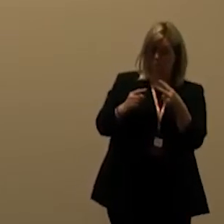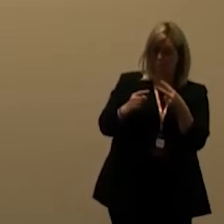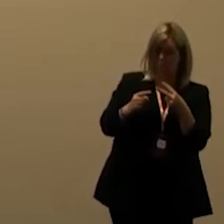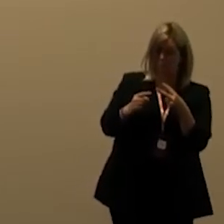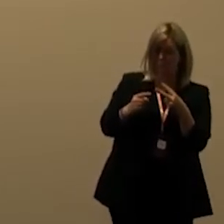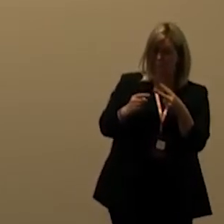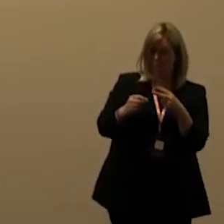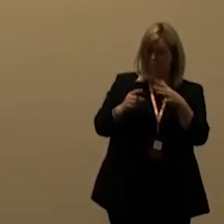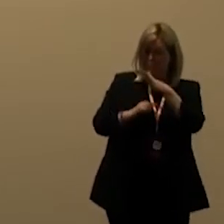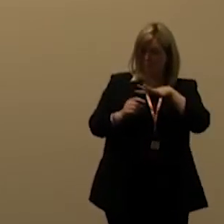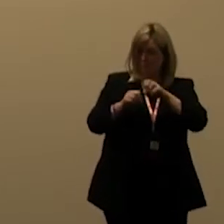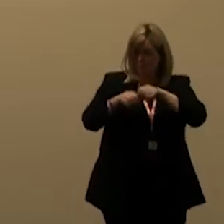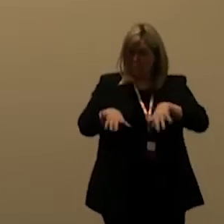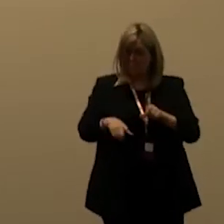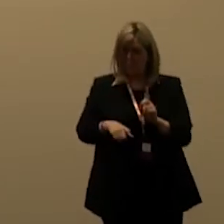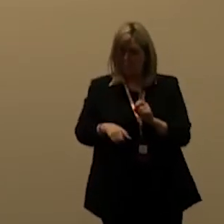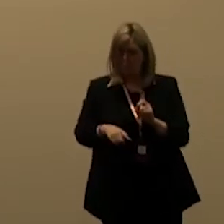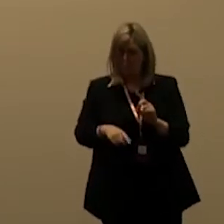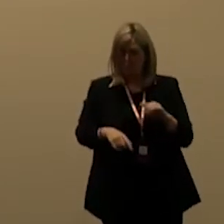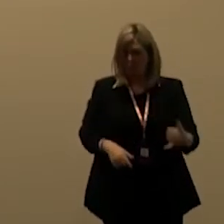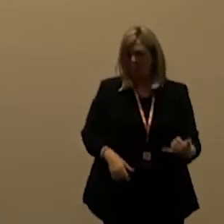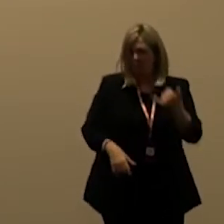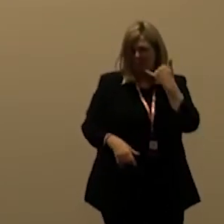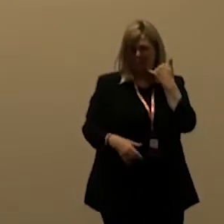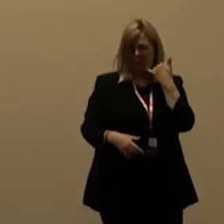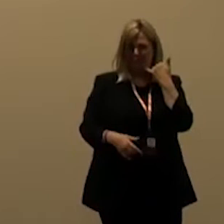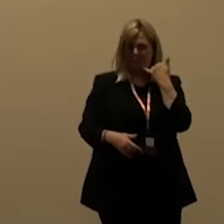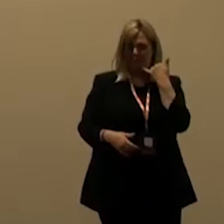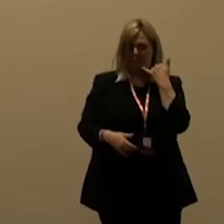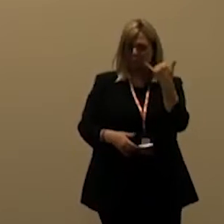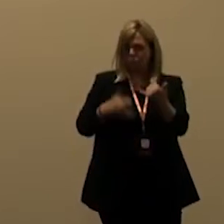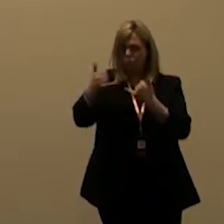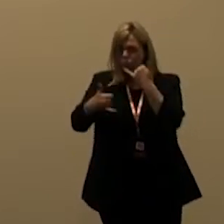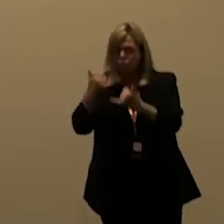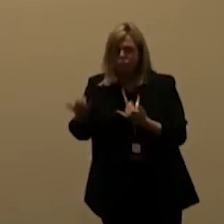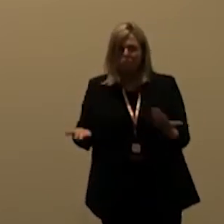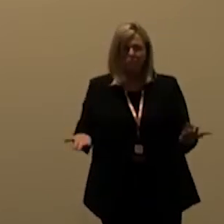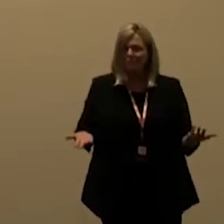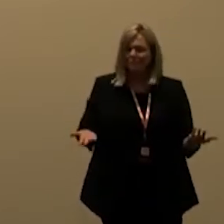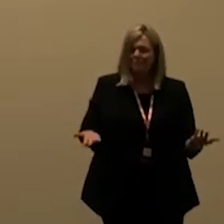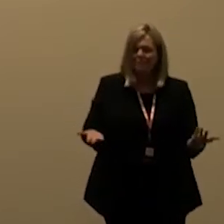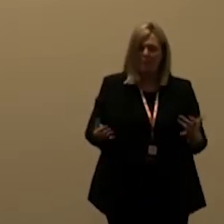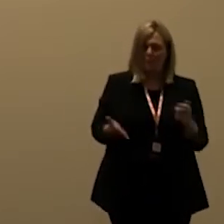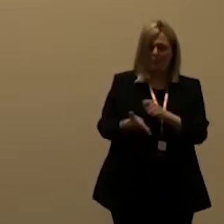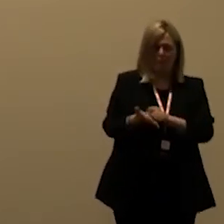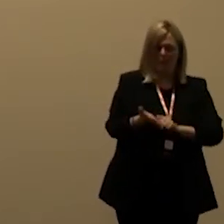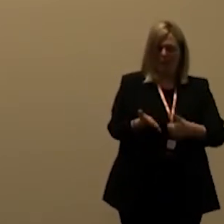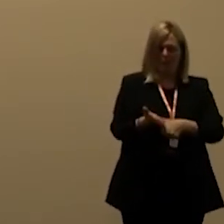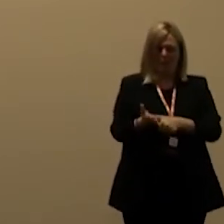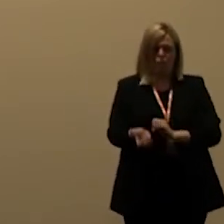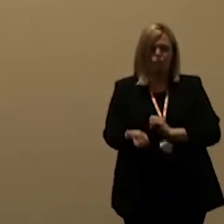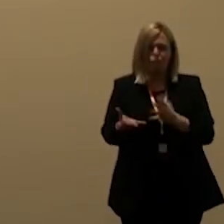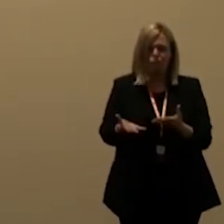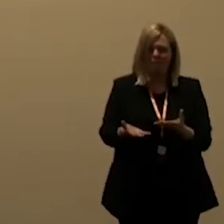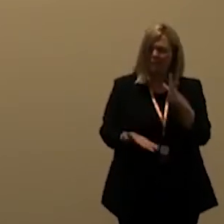our social media was a case of picking up that infernal telephone, or, goodness, writing a postcard. I used to write